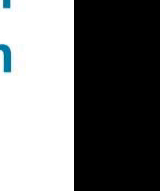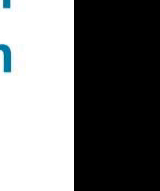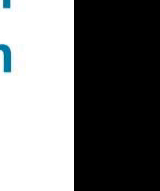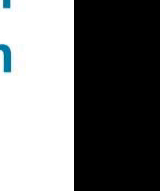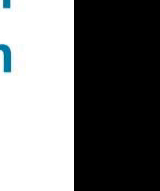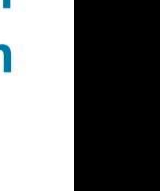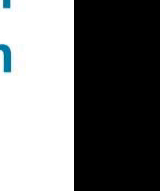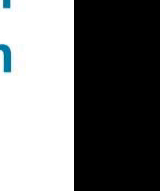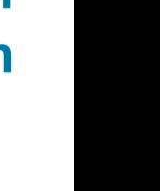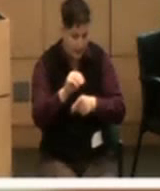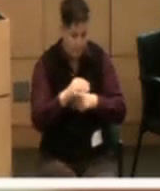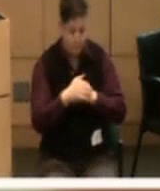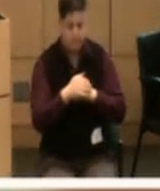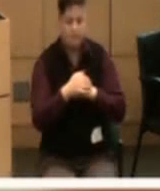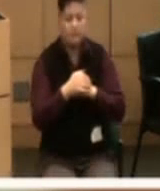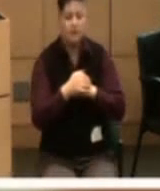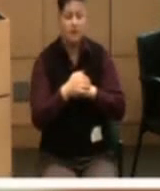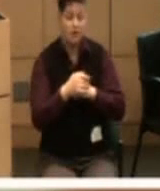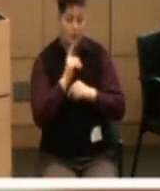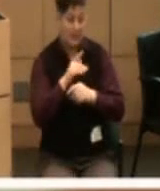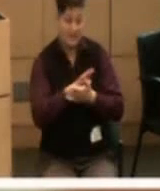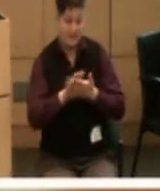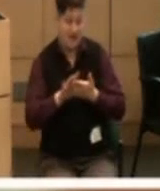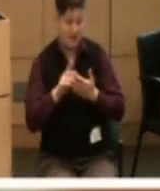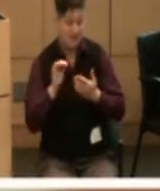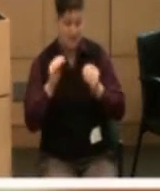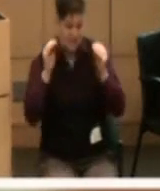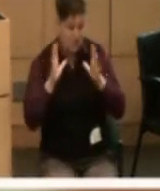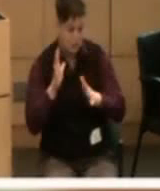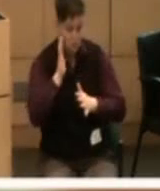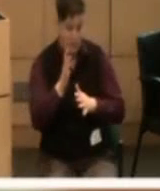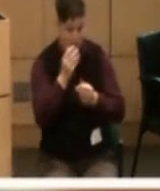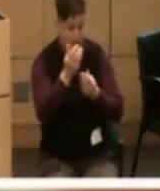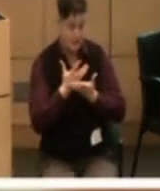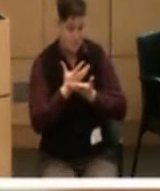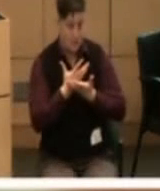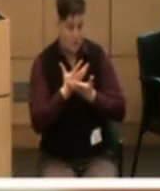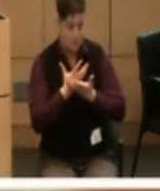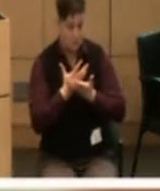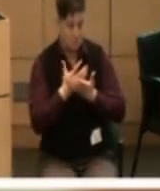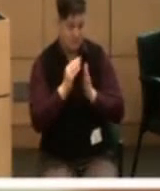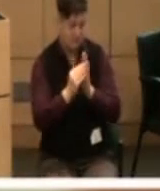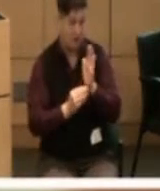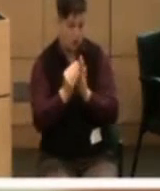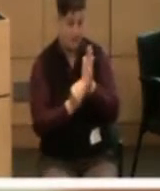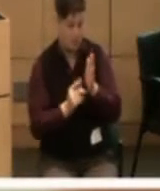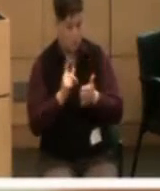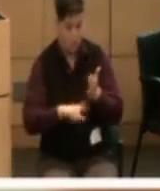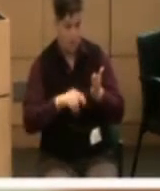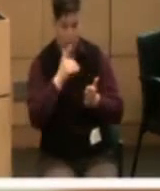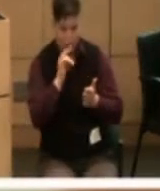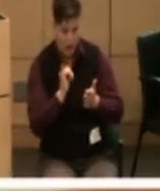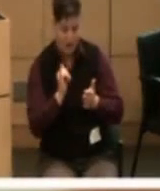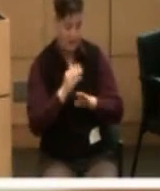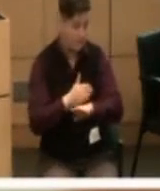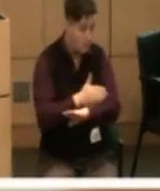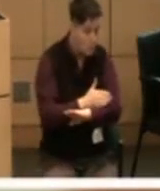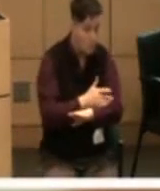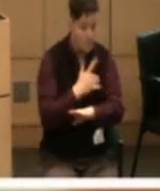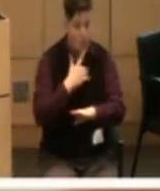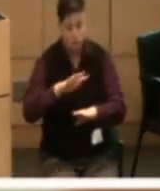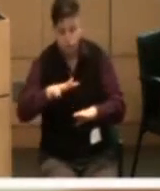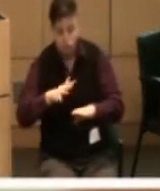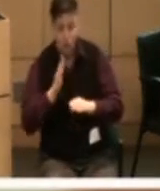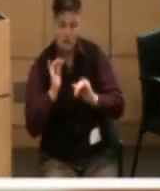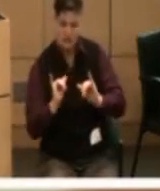child was wearing the device or how often they were wearing the device. If you noticed any improvements in their ability